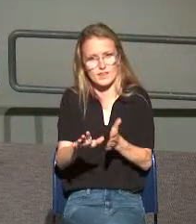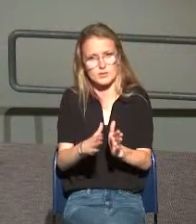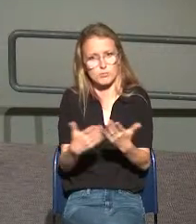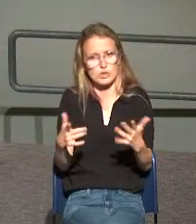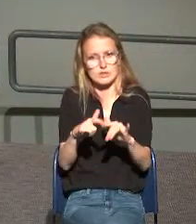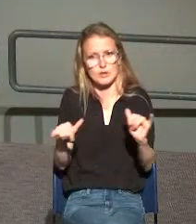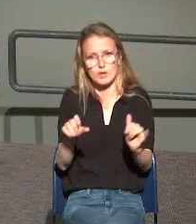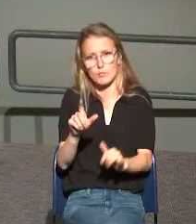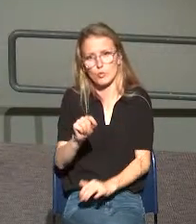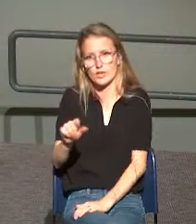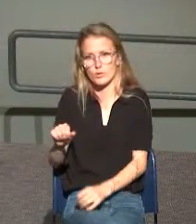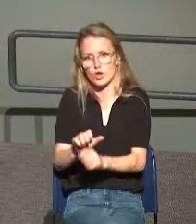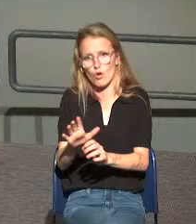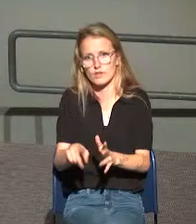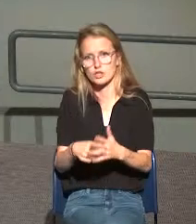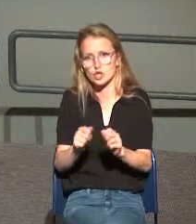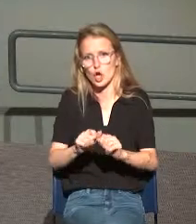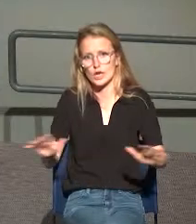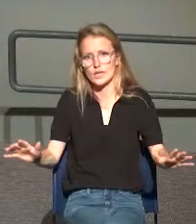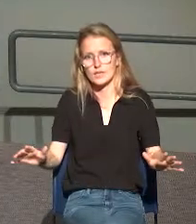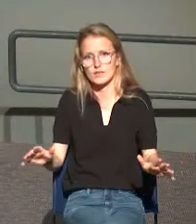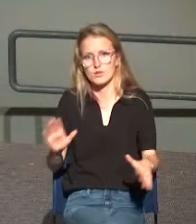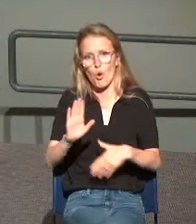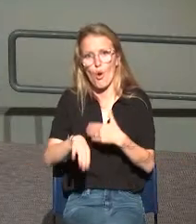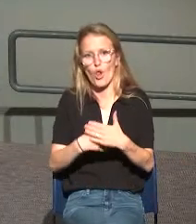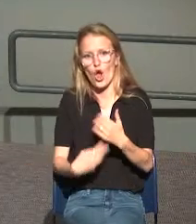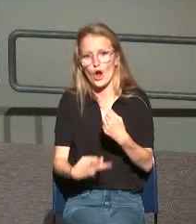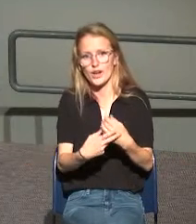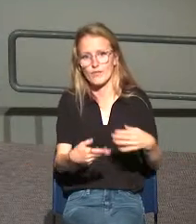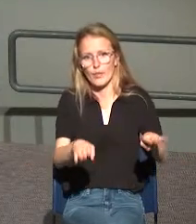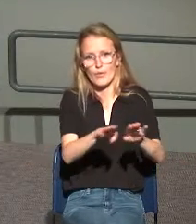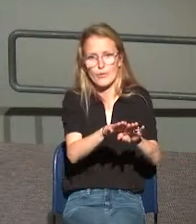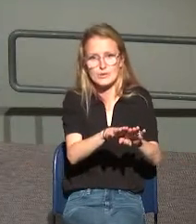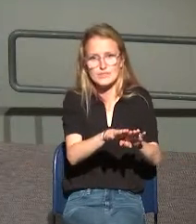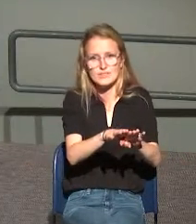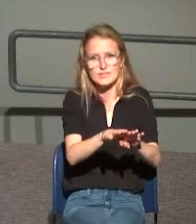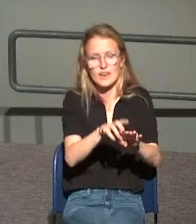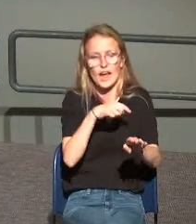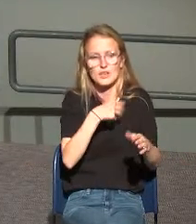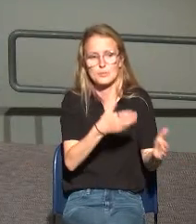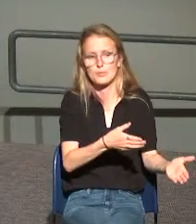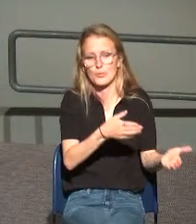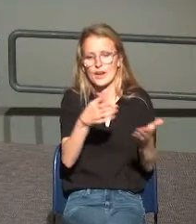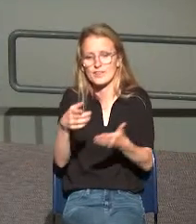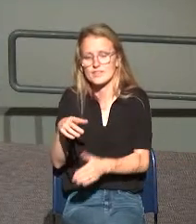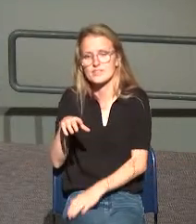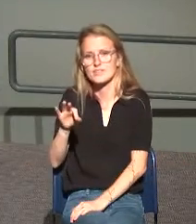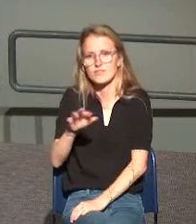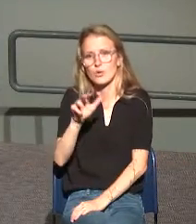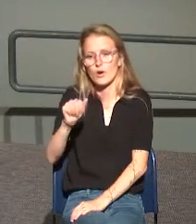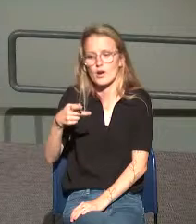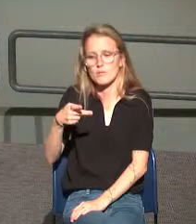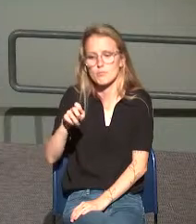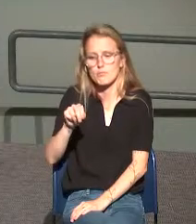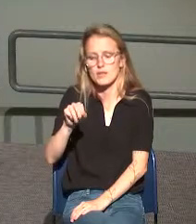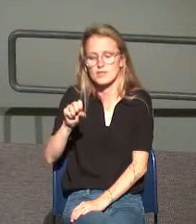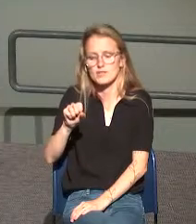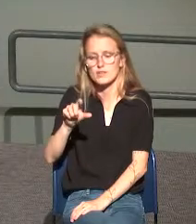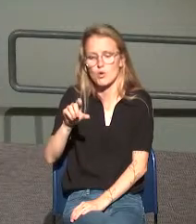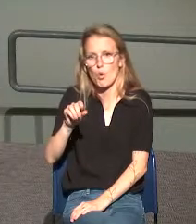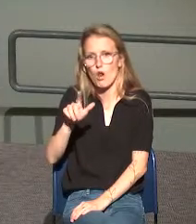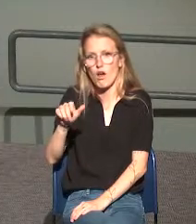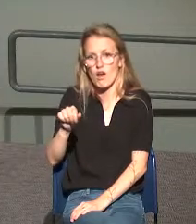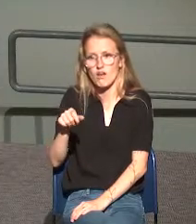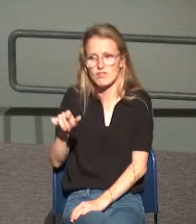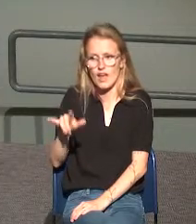started, and all the archives were closed. I had tickets to go to Pensacola in March of 2020 to go to the Naval Aviation Museum. Well, that